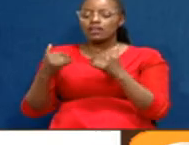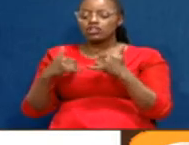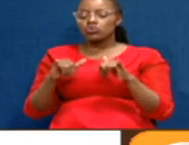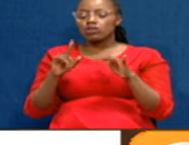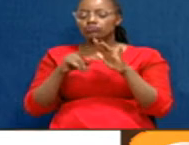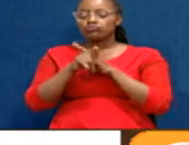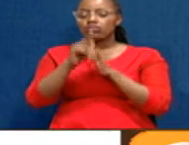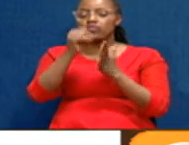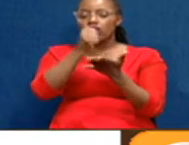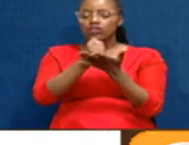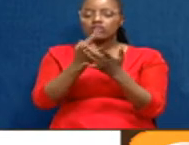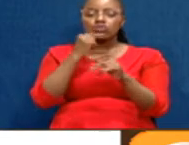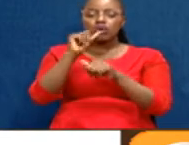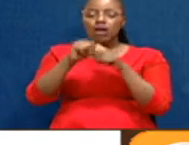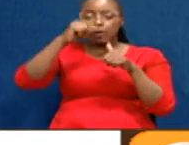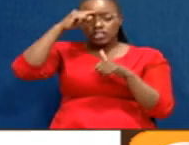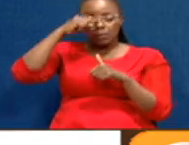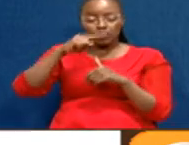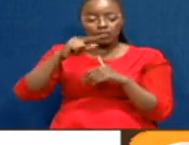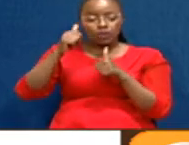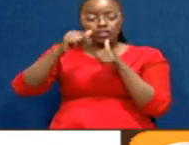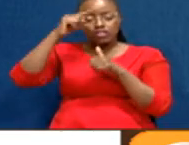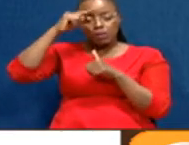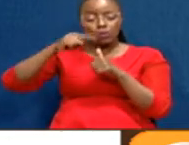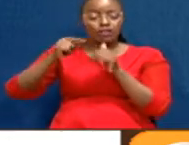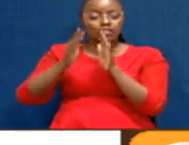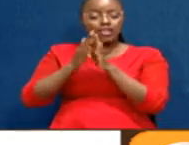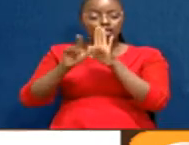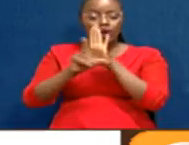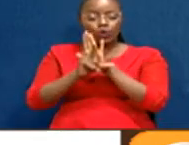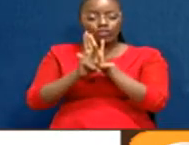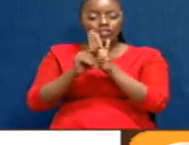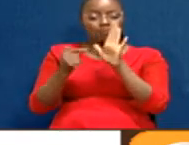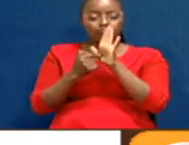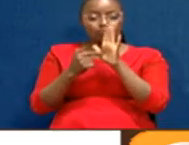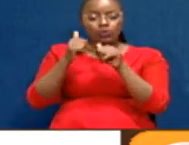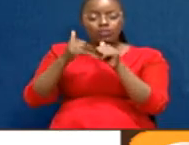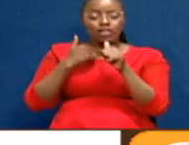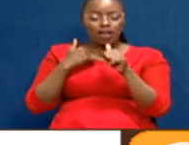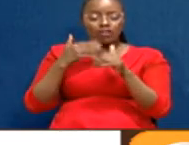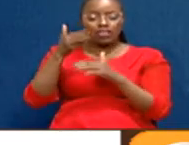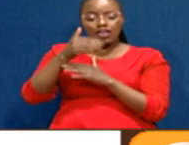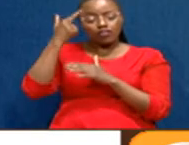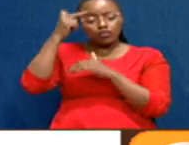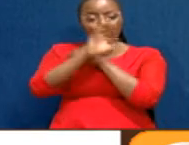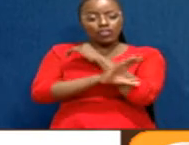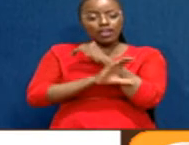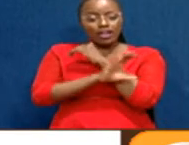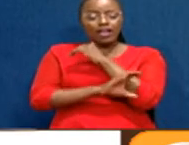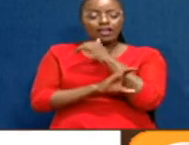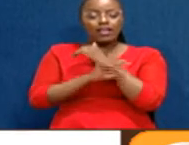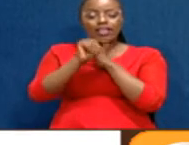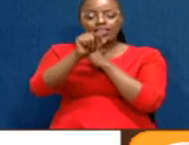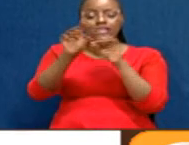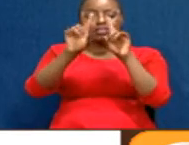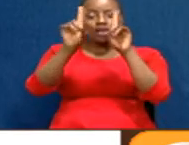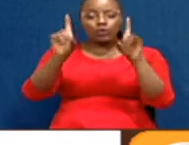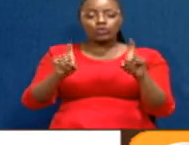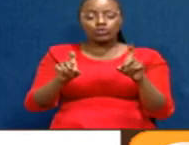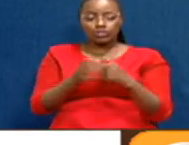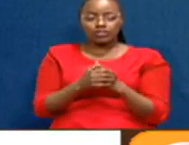way into the office? Talk about the policies, which kind of policies and laws and legislations they are going to put in place for this country. So that's a